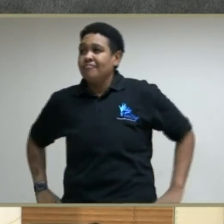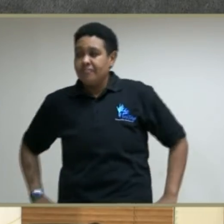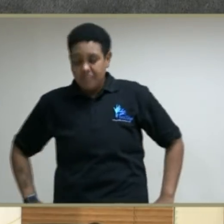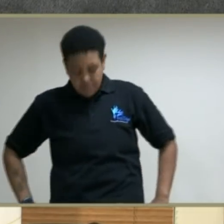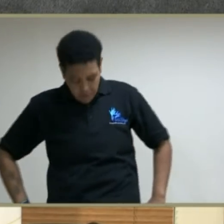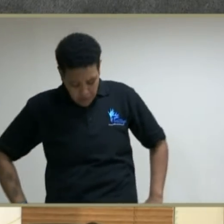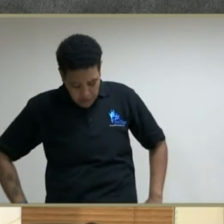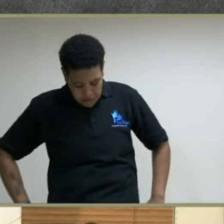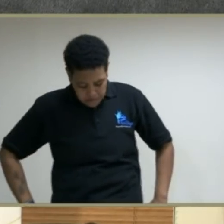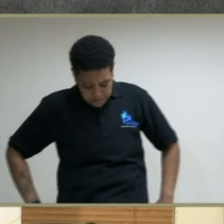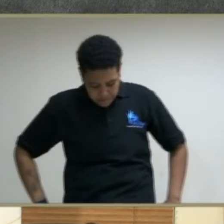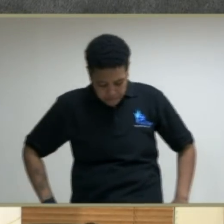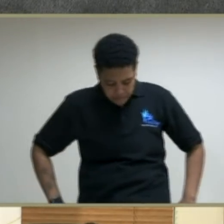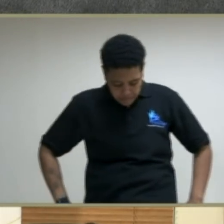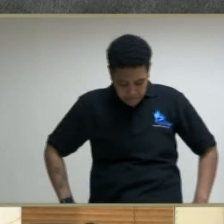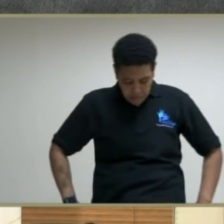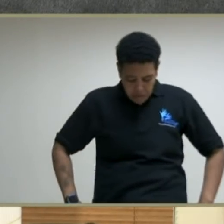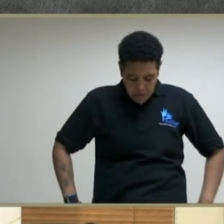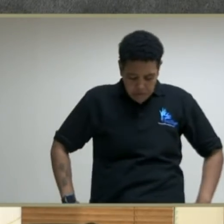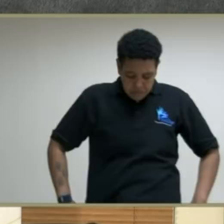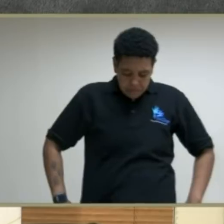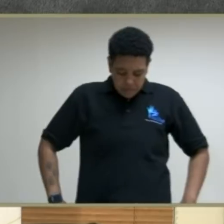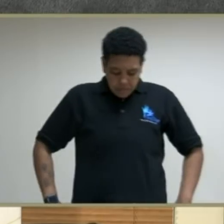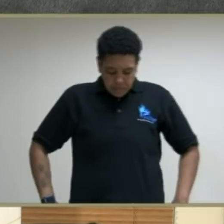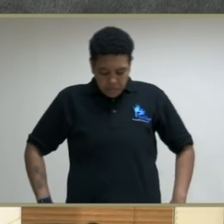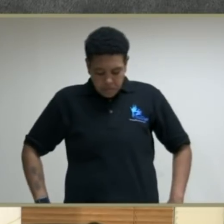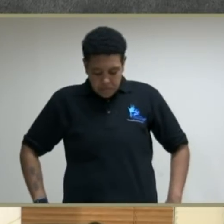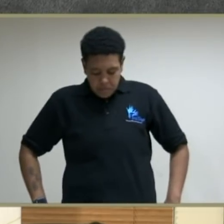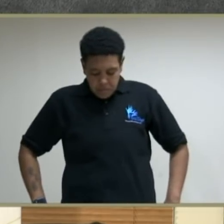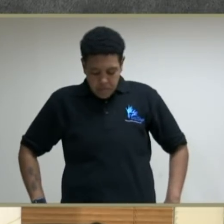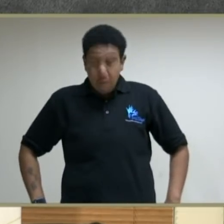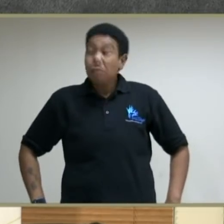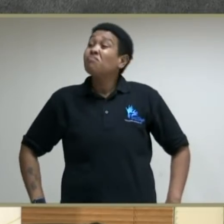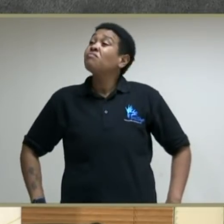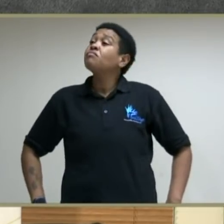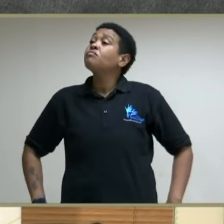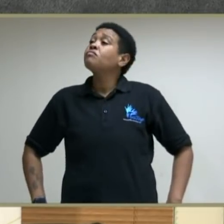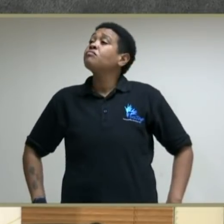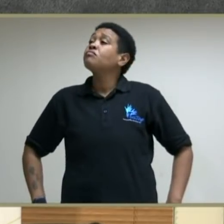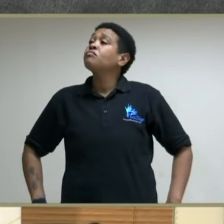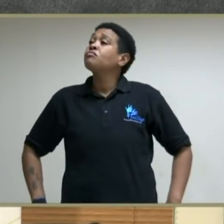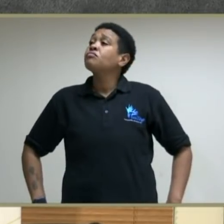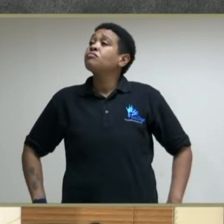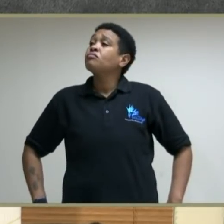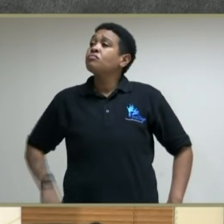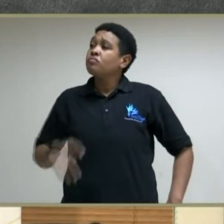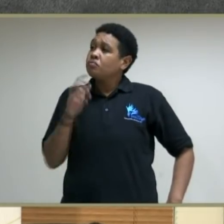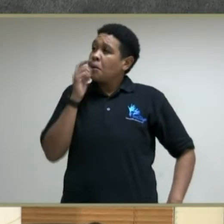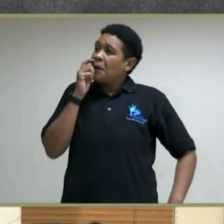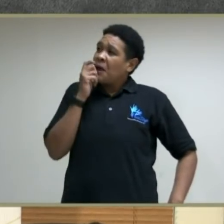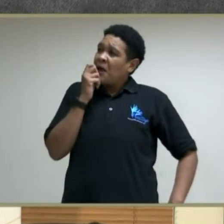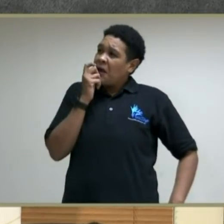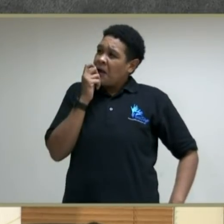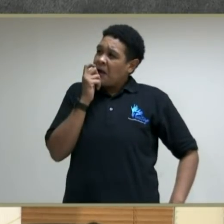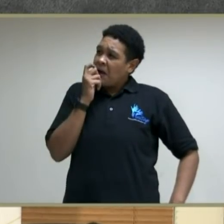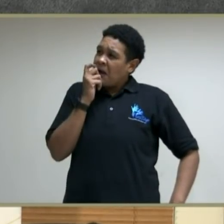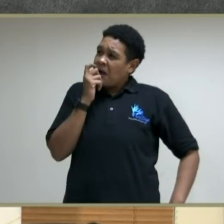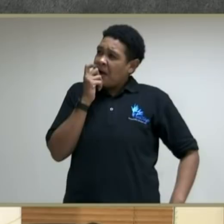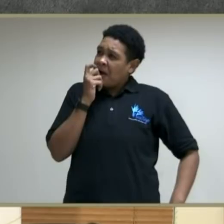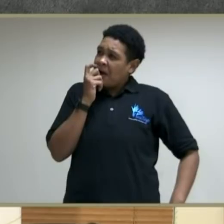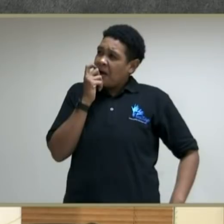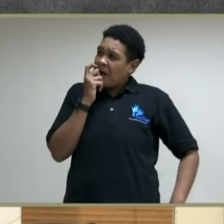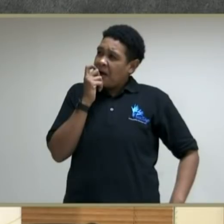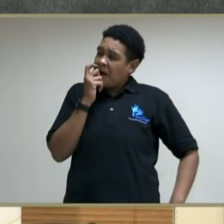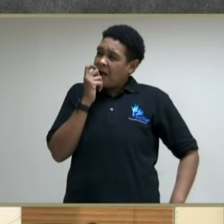In terms of our epi curve, as you're used to seeing, what we can see on